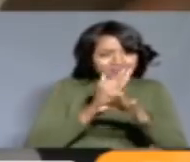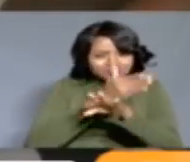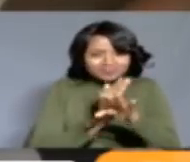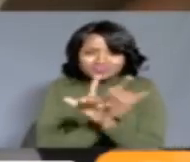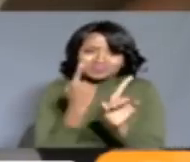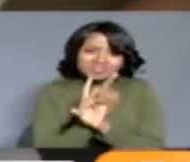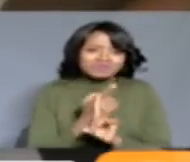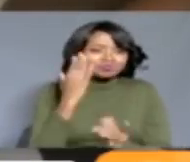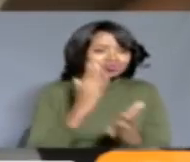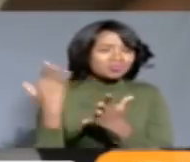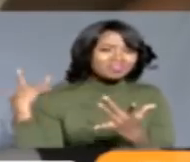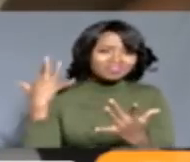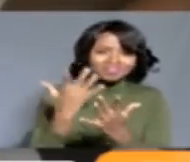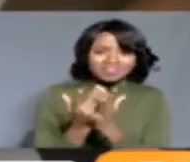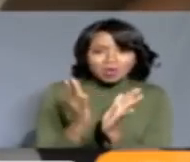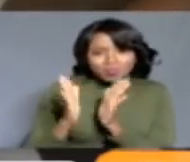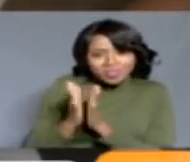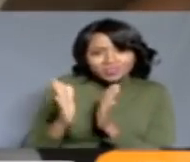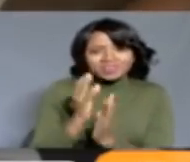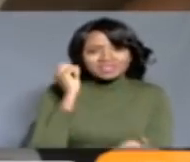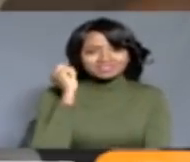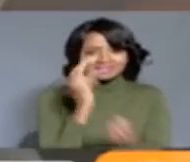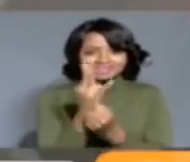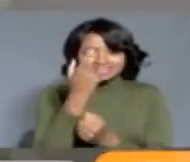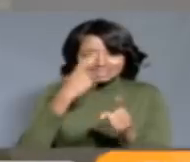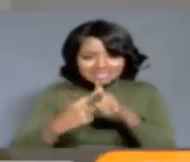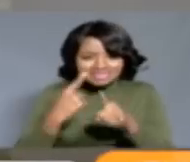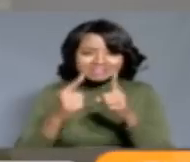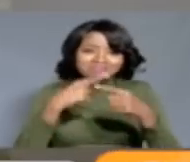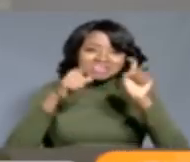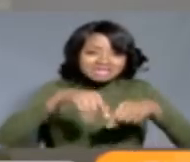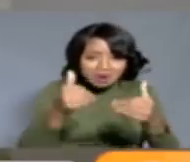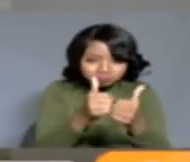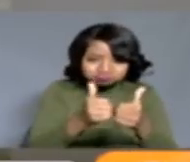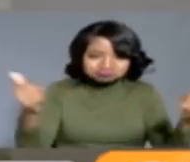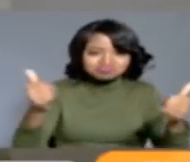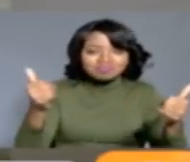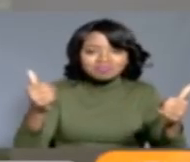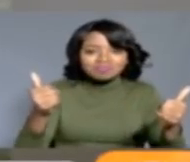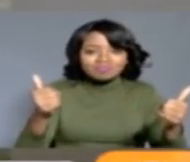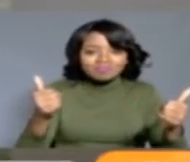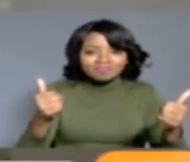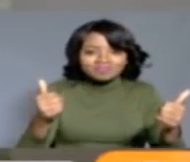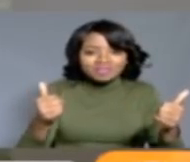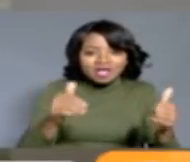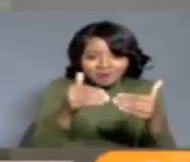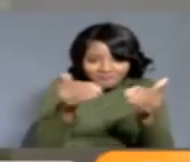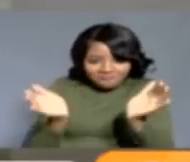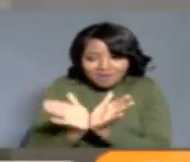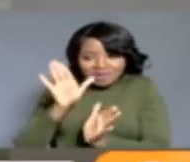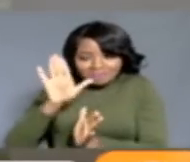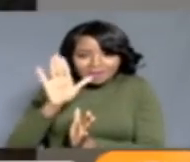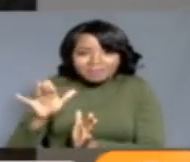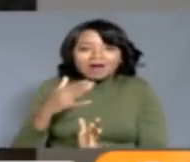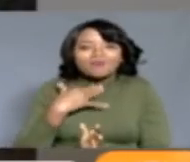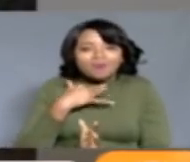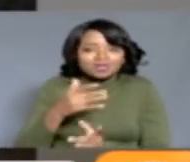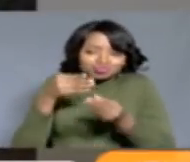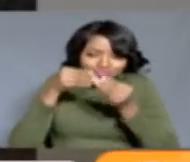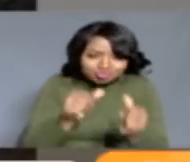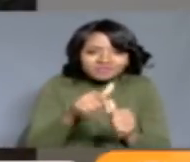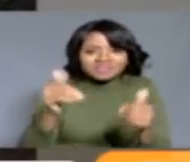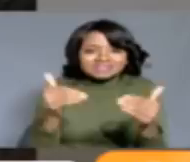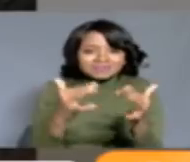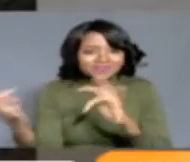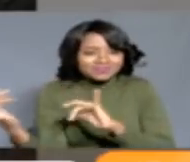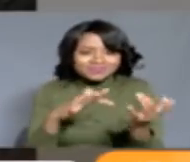known her for close to 13 years. They are currently separated with no formal custody arrangements. Her family is said to have wanted to settle the assault